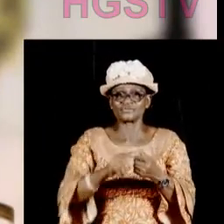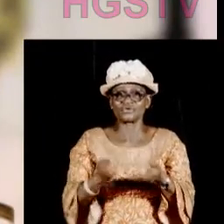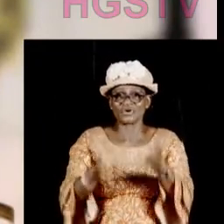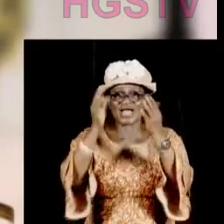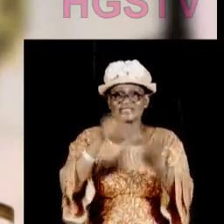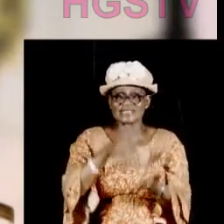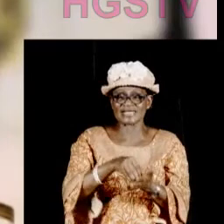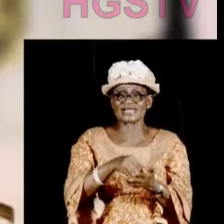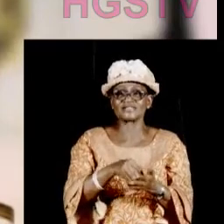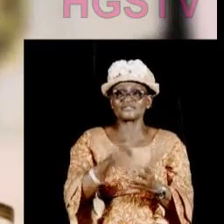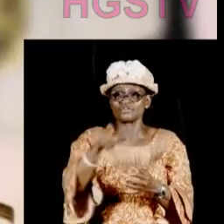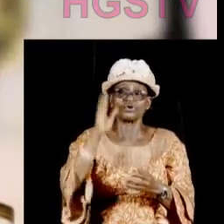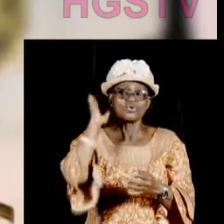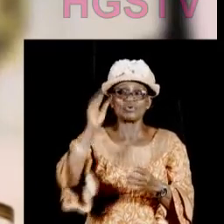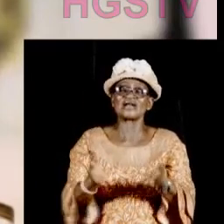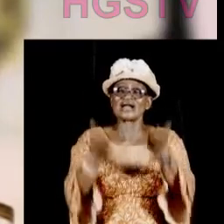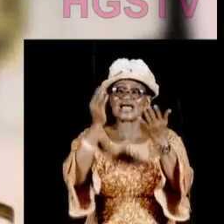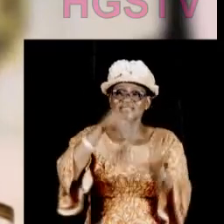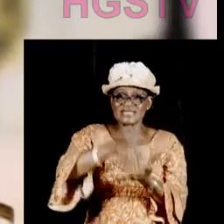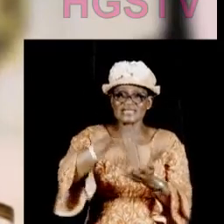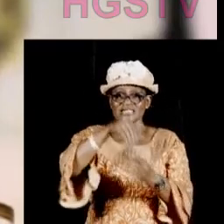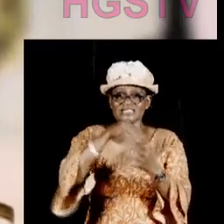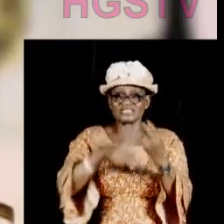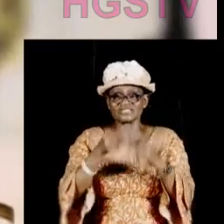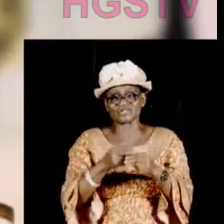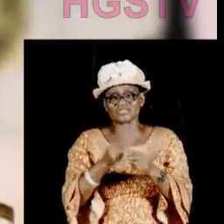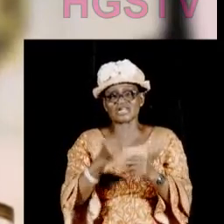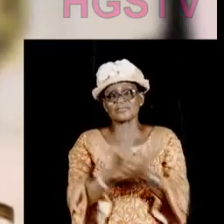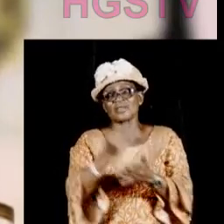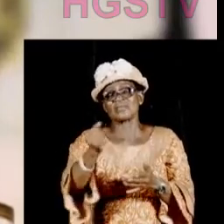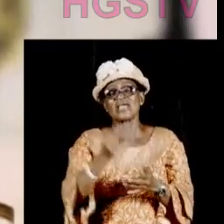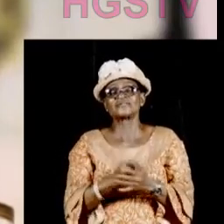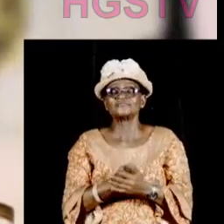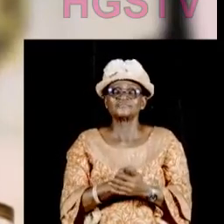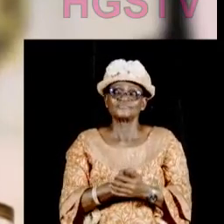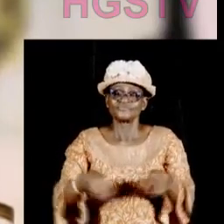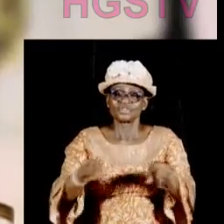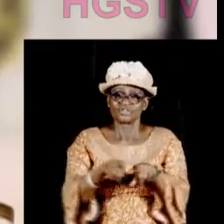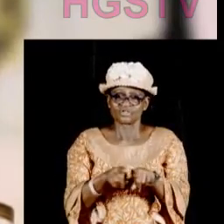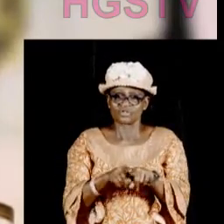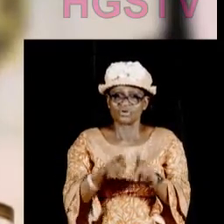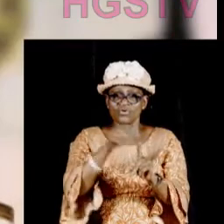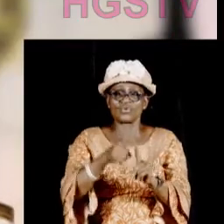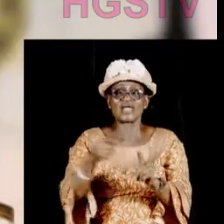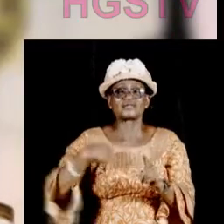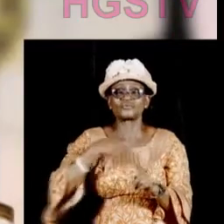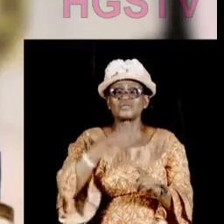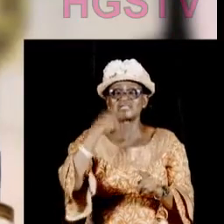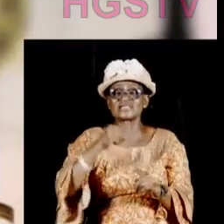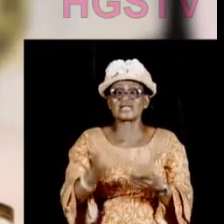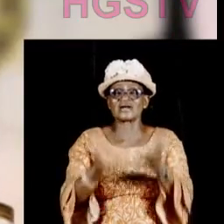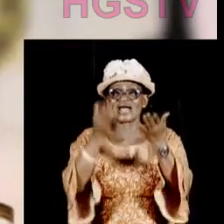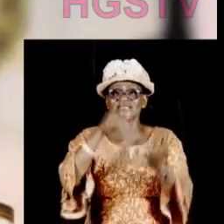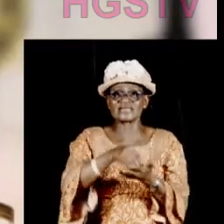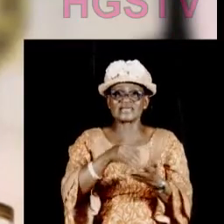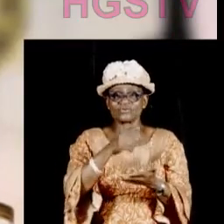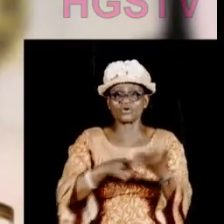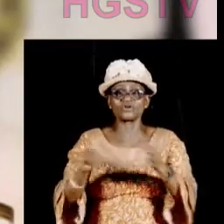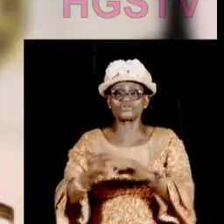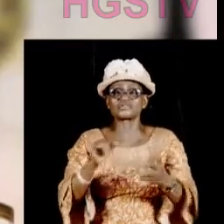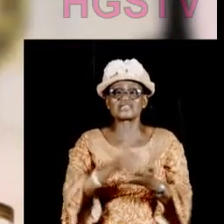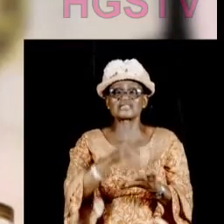again. You will rise again in Jesus' name. So when we say you will rise again, what does it mean?